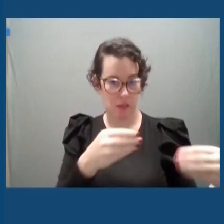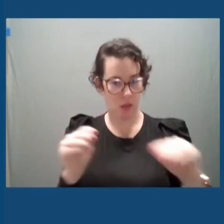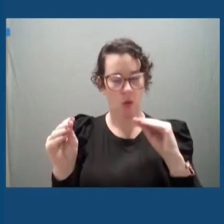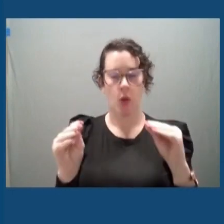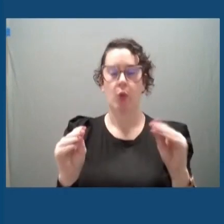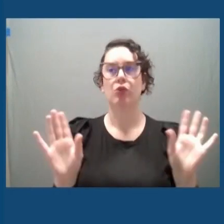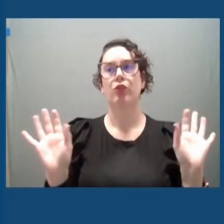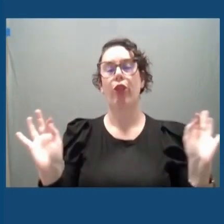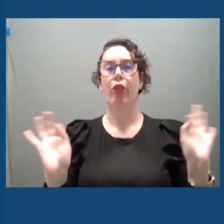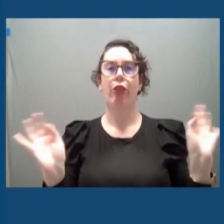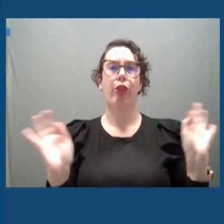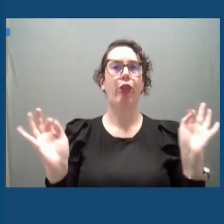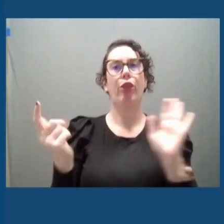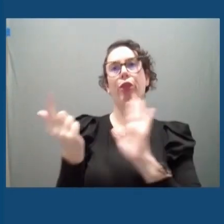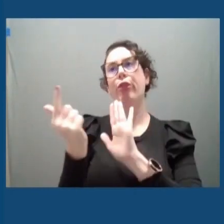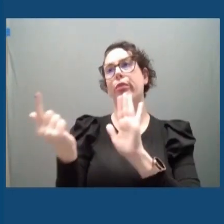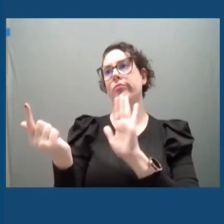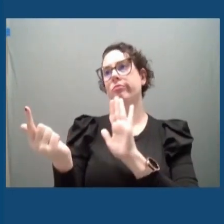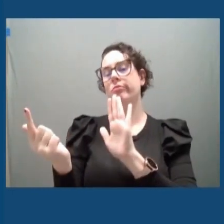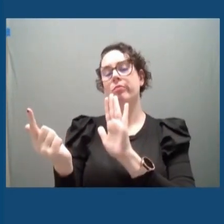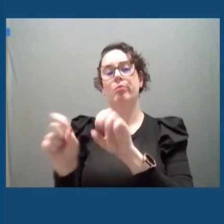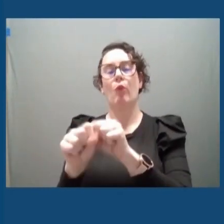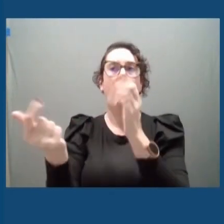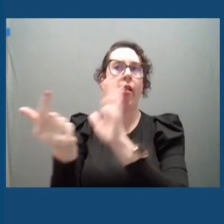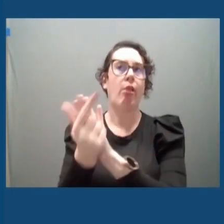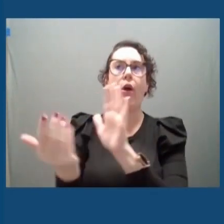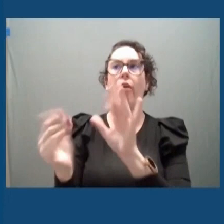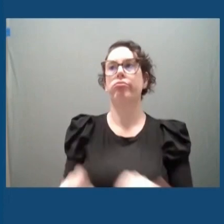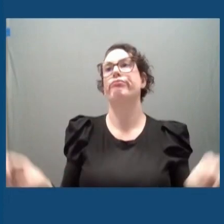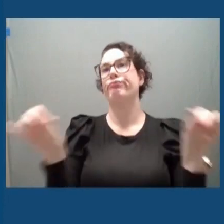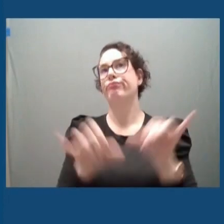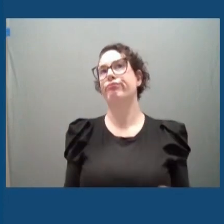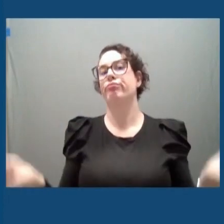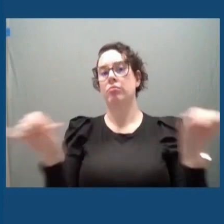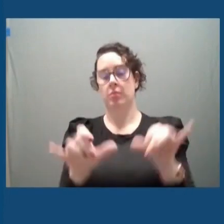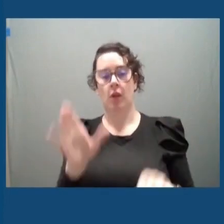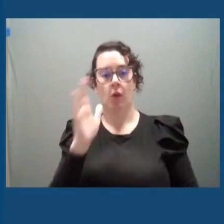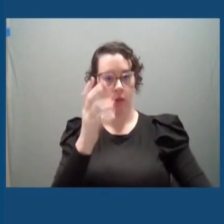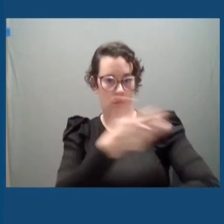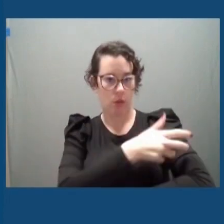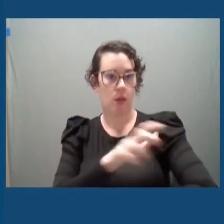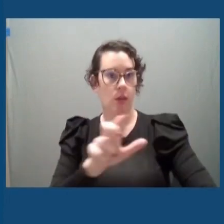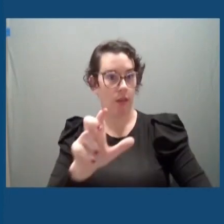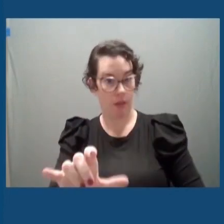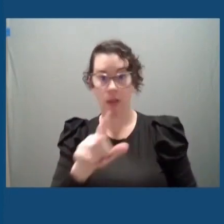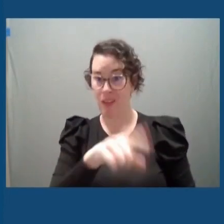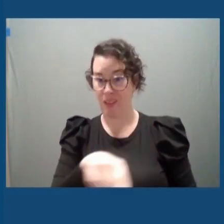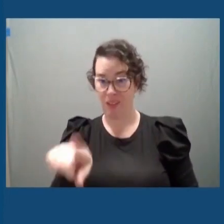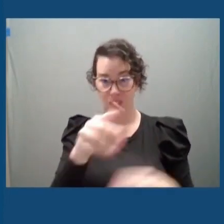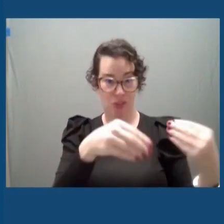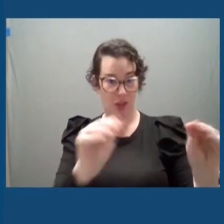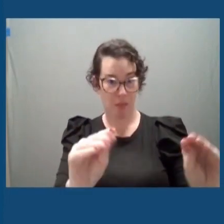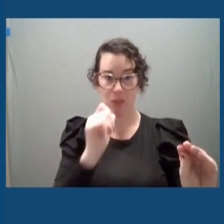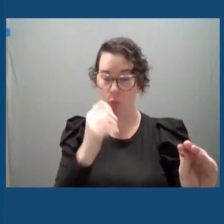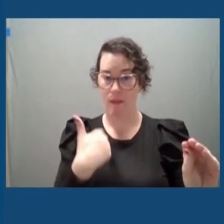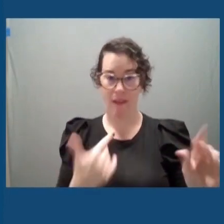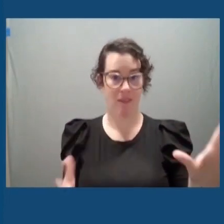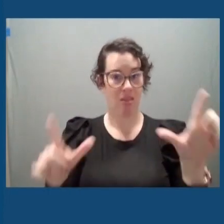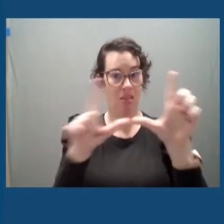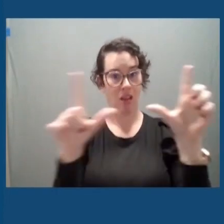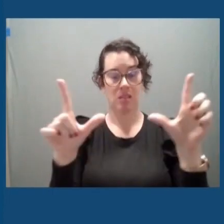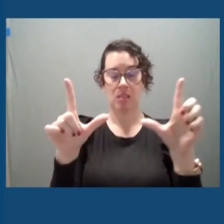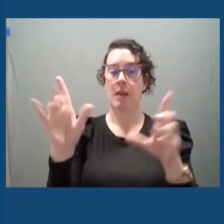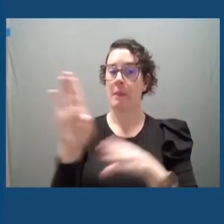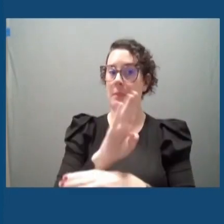our laws. We'll empower localities to go after the unlicensed shops, prosecute businesses that sell